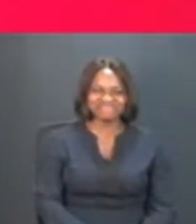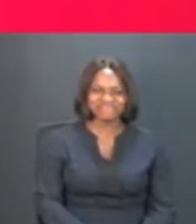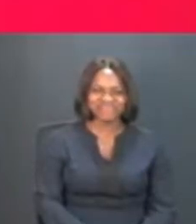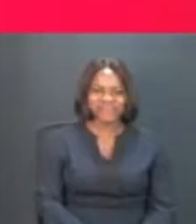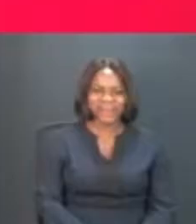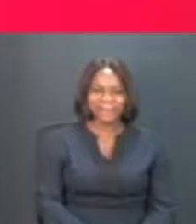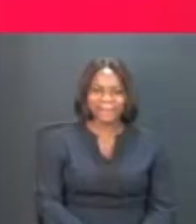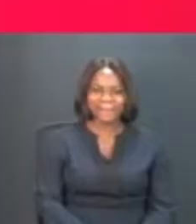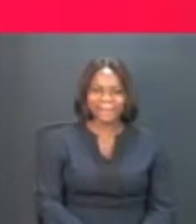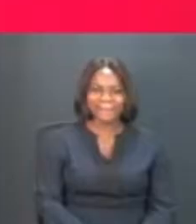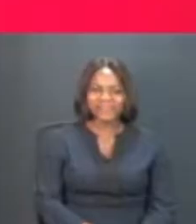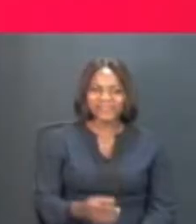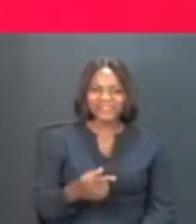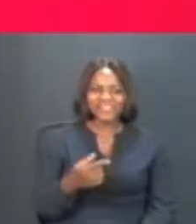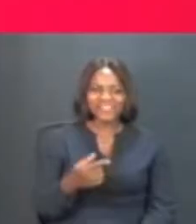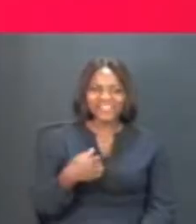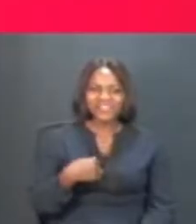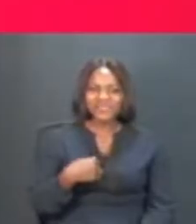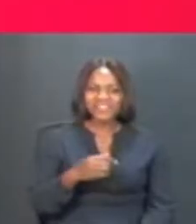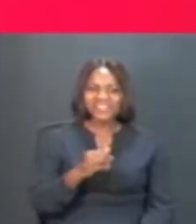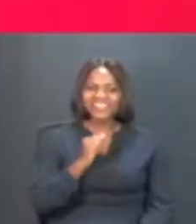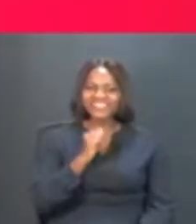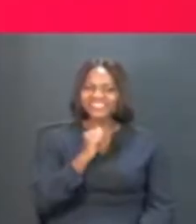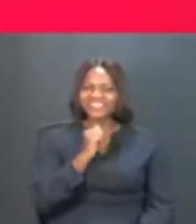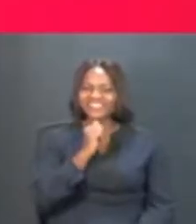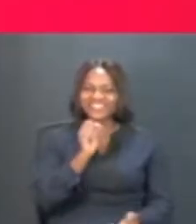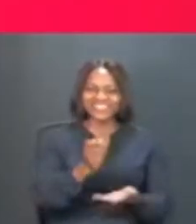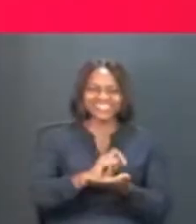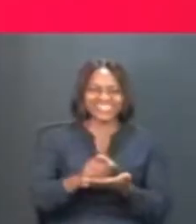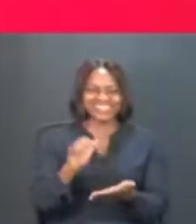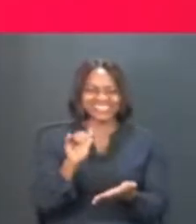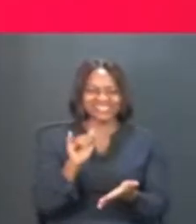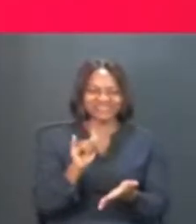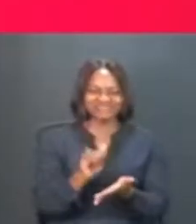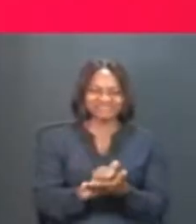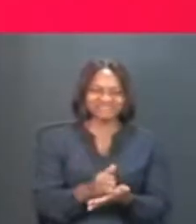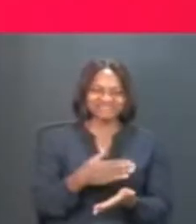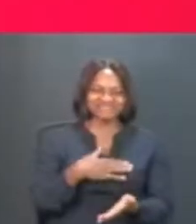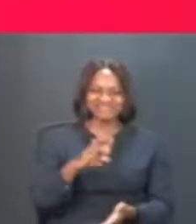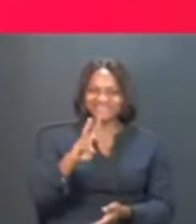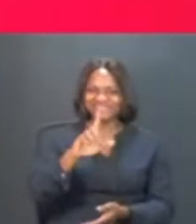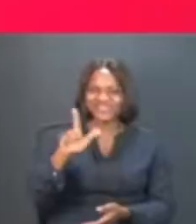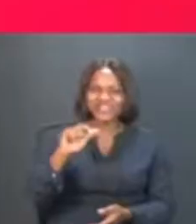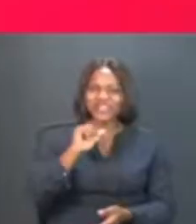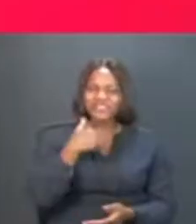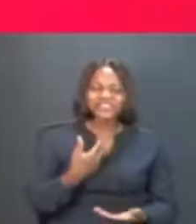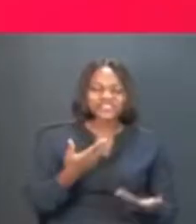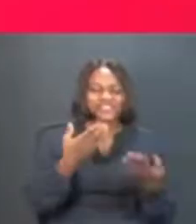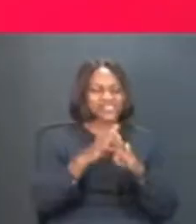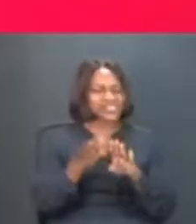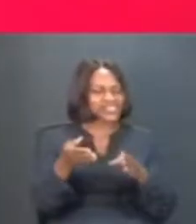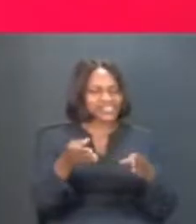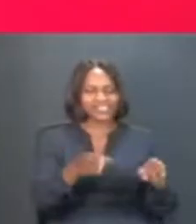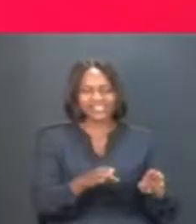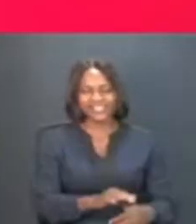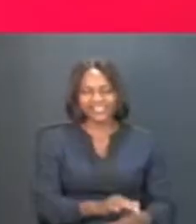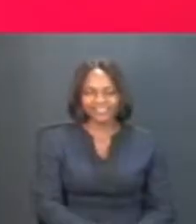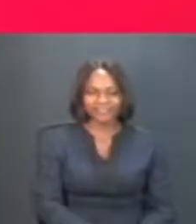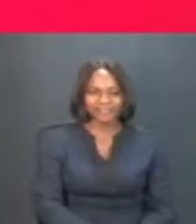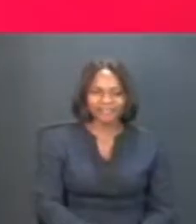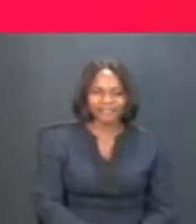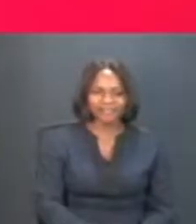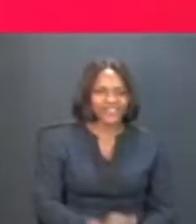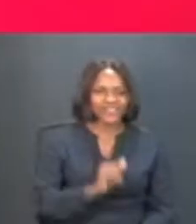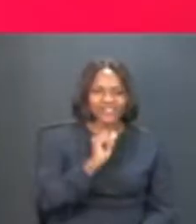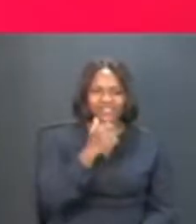Mr. Speaker. I don't write my will like that. I don't fear death. So, Mr. Speaker. Not